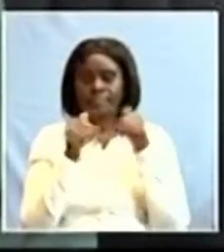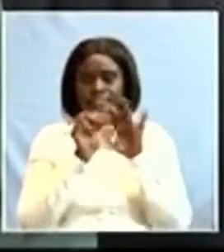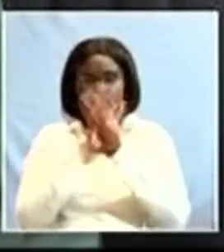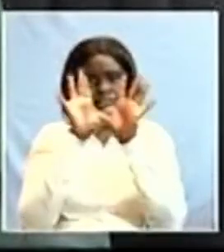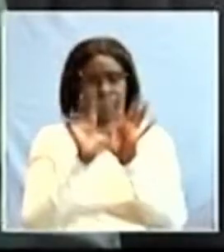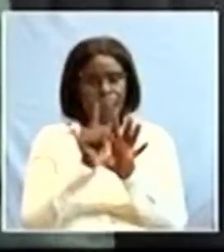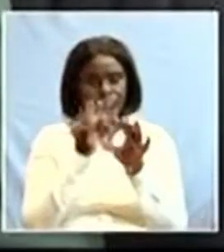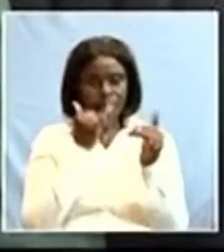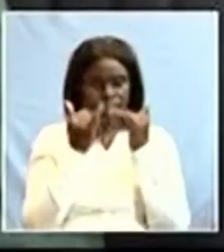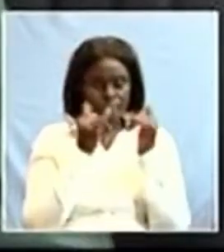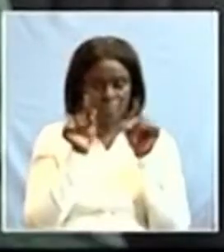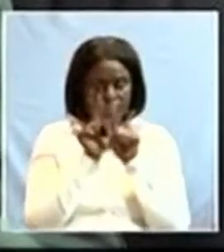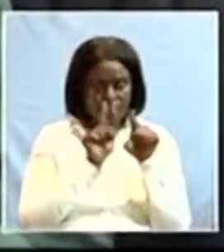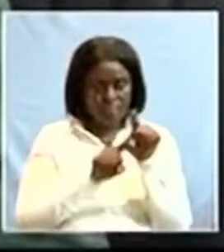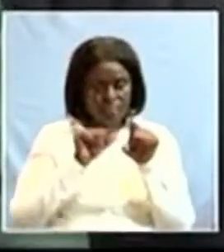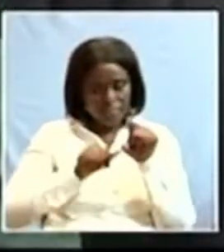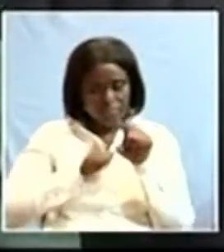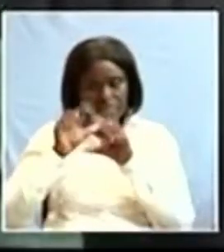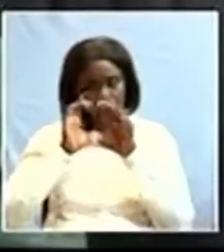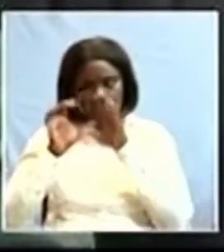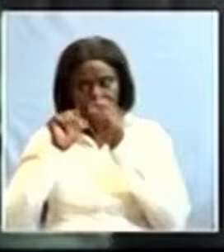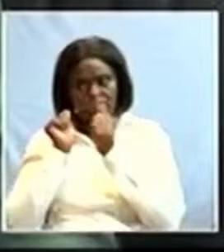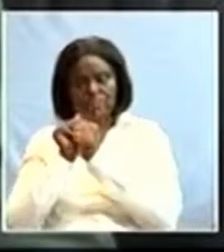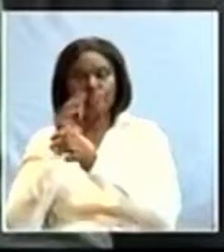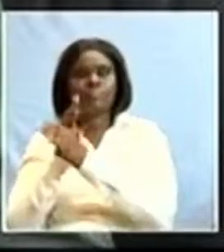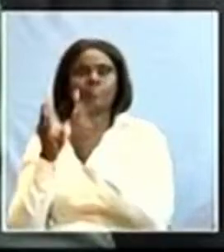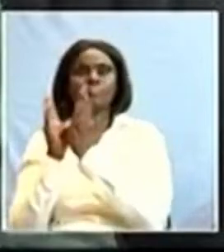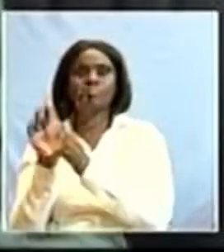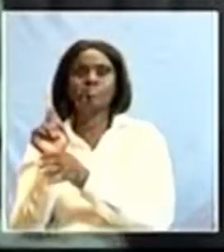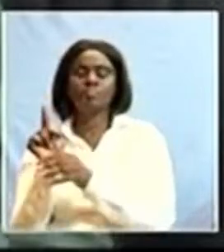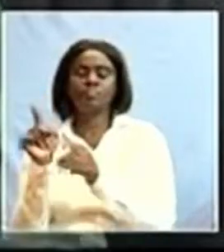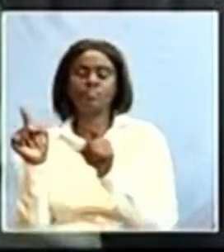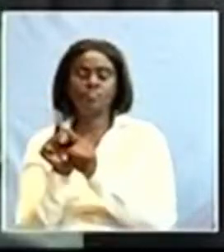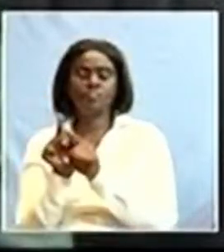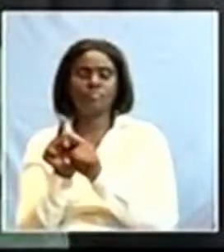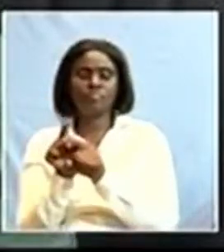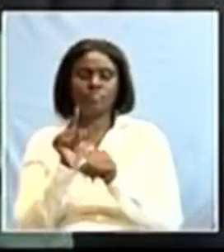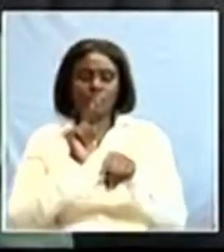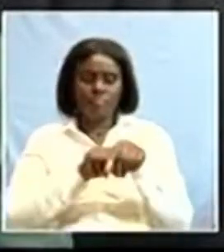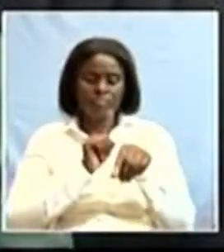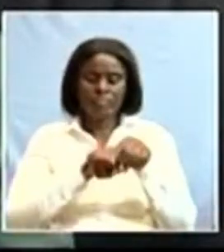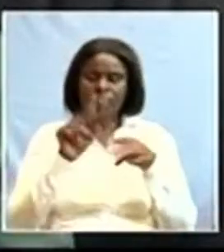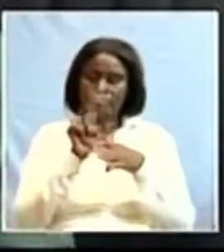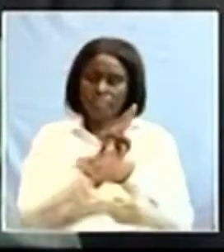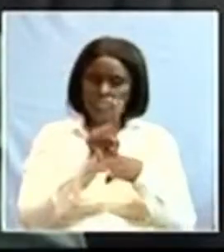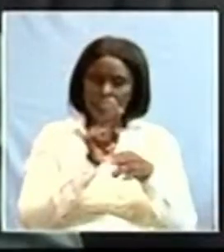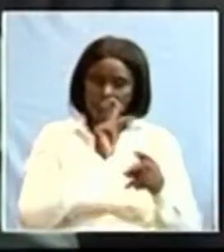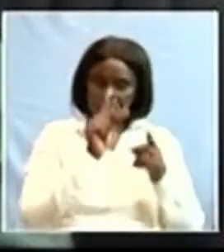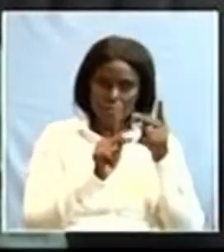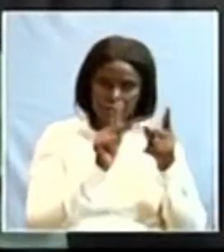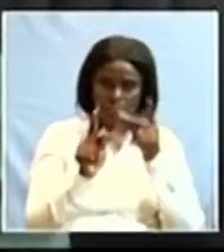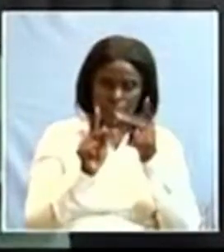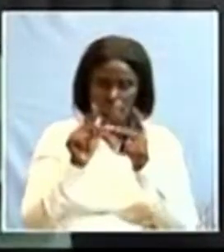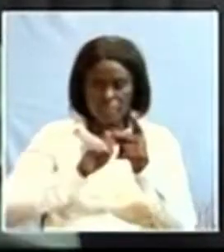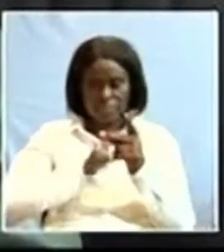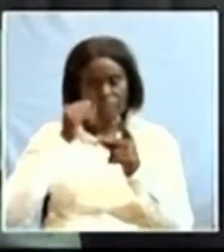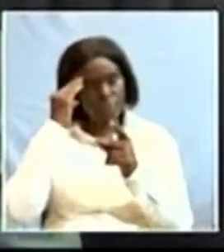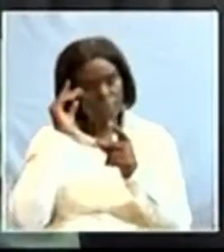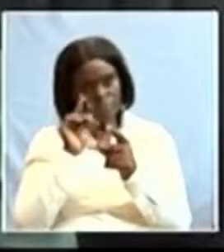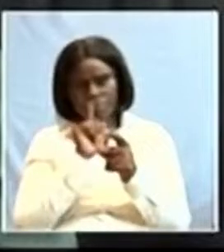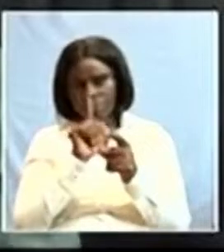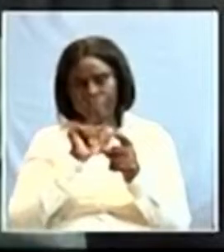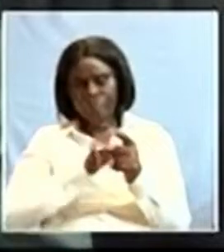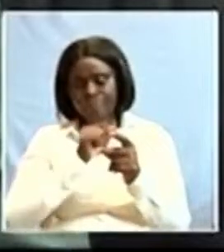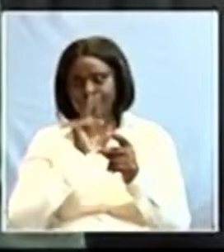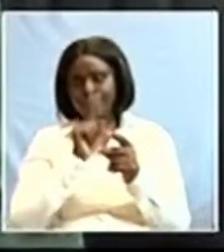mistake. At the same time, we communicate to the contractor that during the evaluation process, we noted that we made some